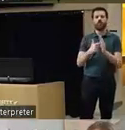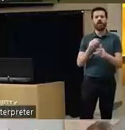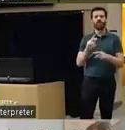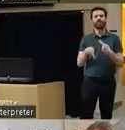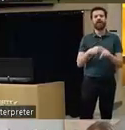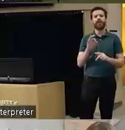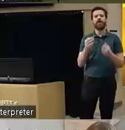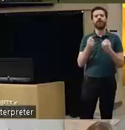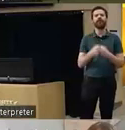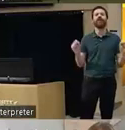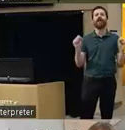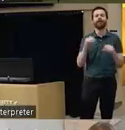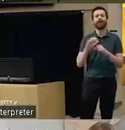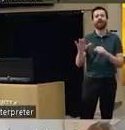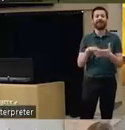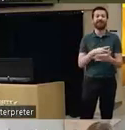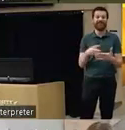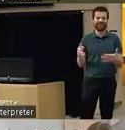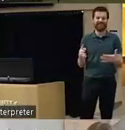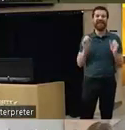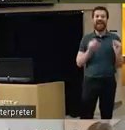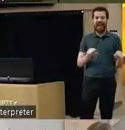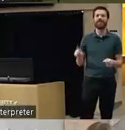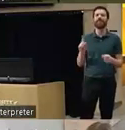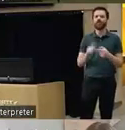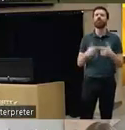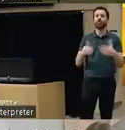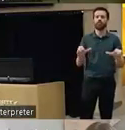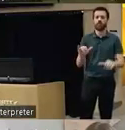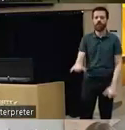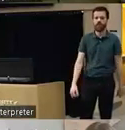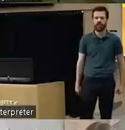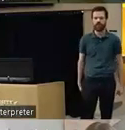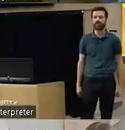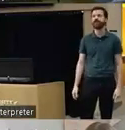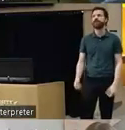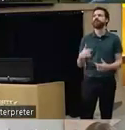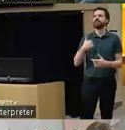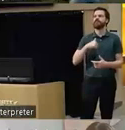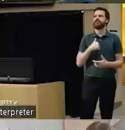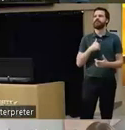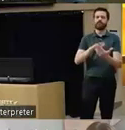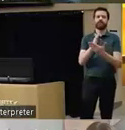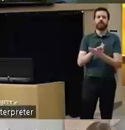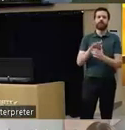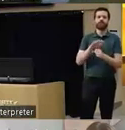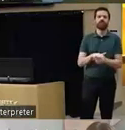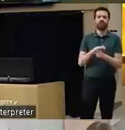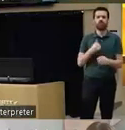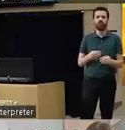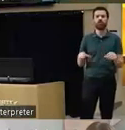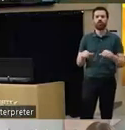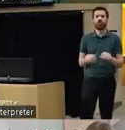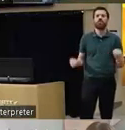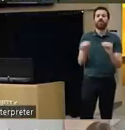freedom in someone's schedule that they're able to do that. And we've been, I think, pressured to do, you know, certainly more and more